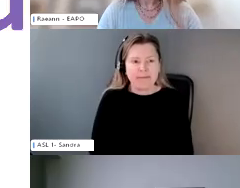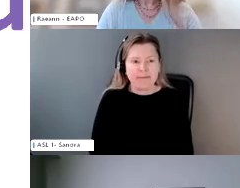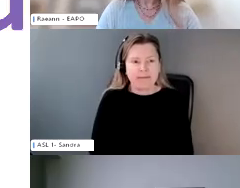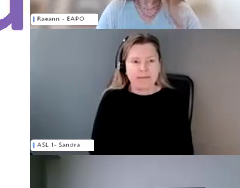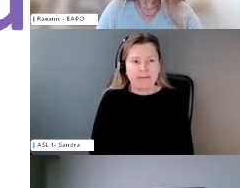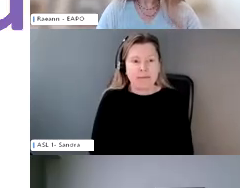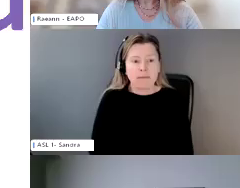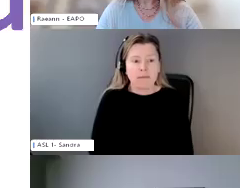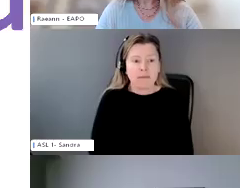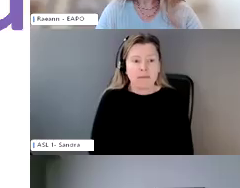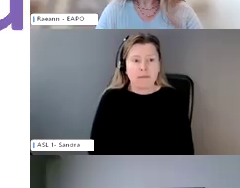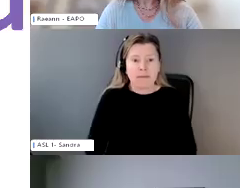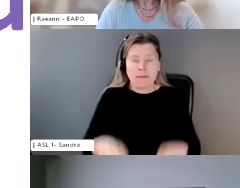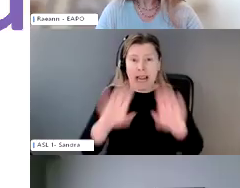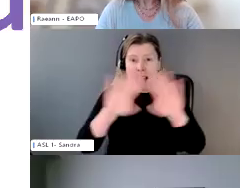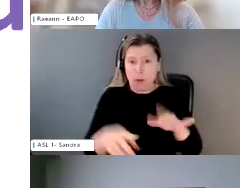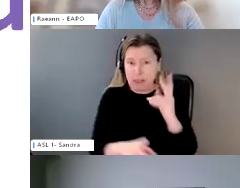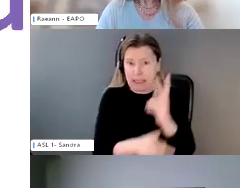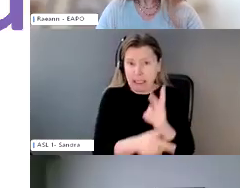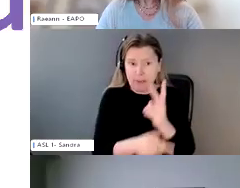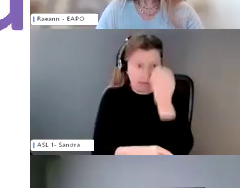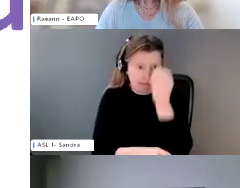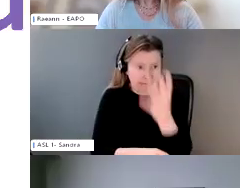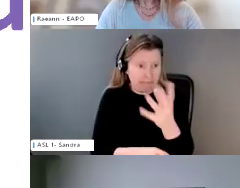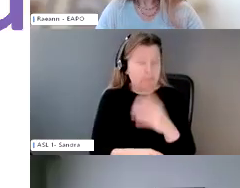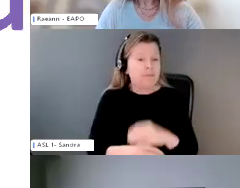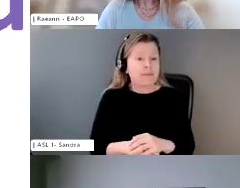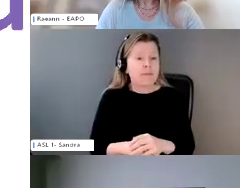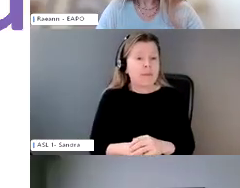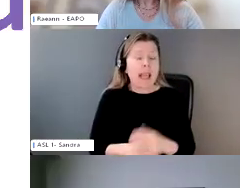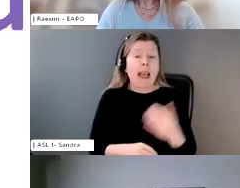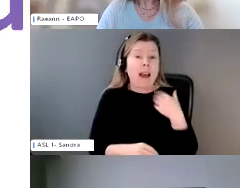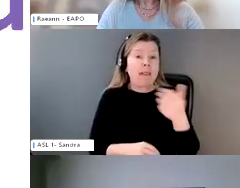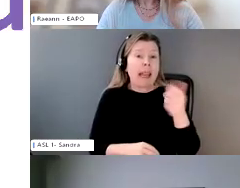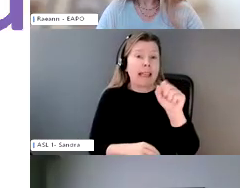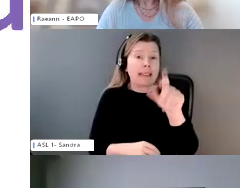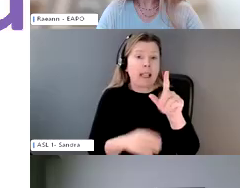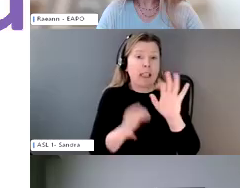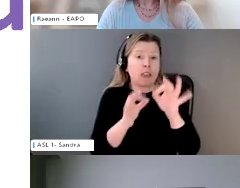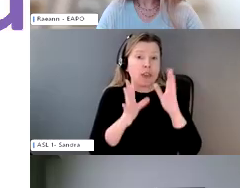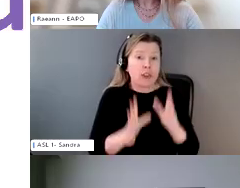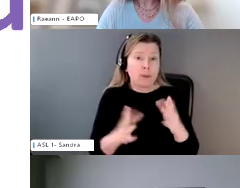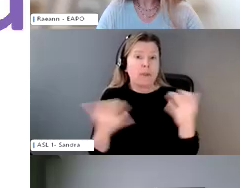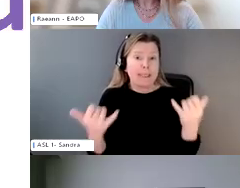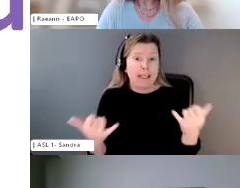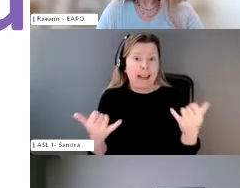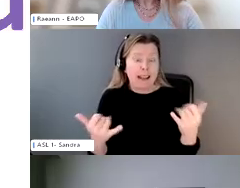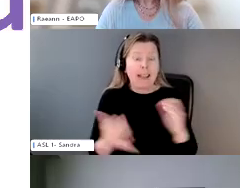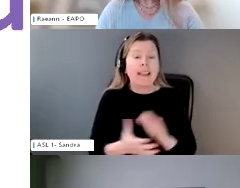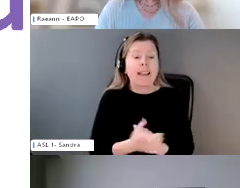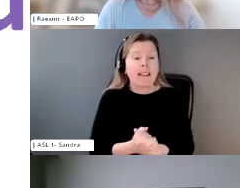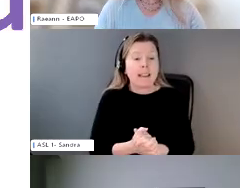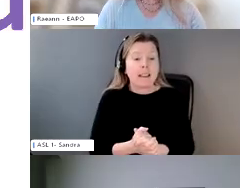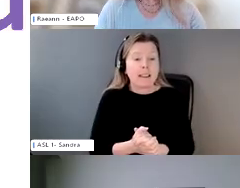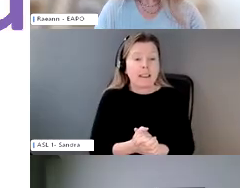So just a few tips to optimize your experience today. We do have ASL interpreters with us today. So you